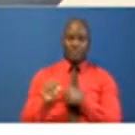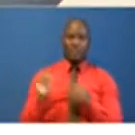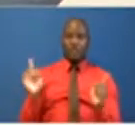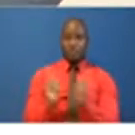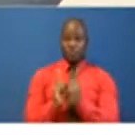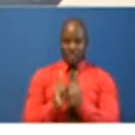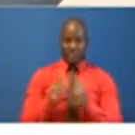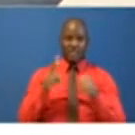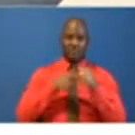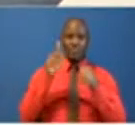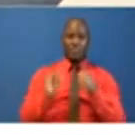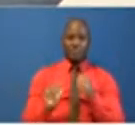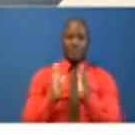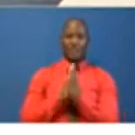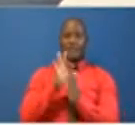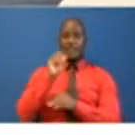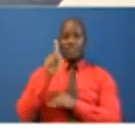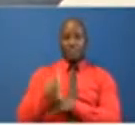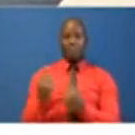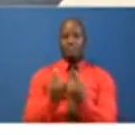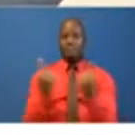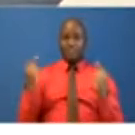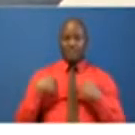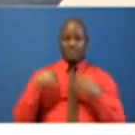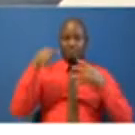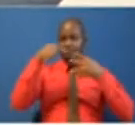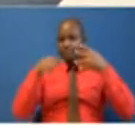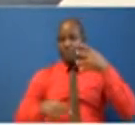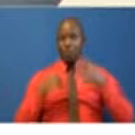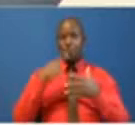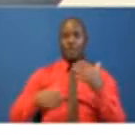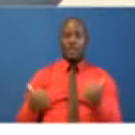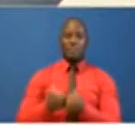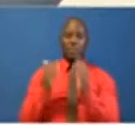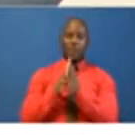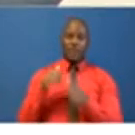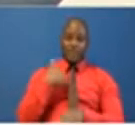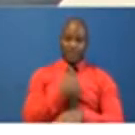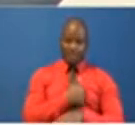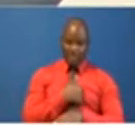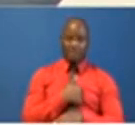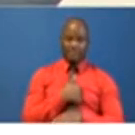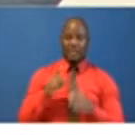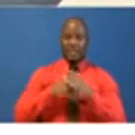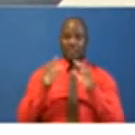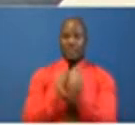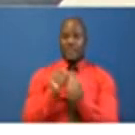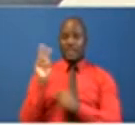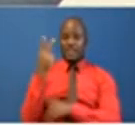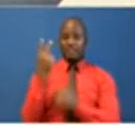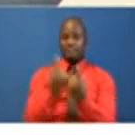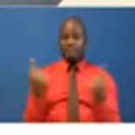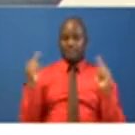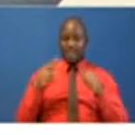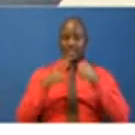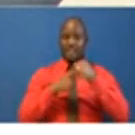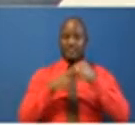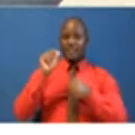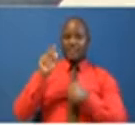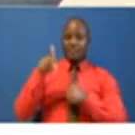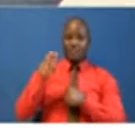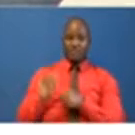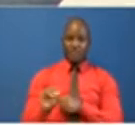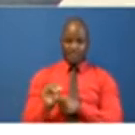break between 7 pm and 7 30 pm my panel here will analyze what happened in regards to that and then we kick off with our second panel at 7 30